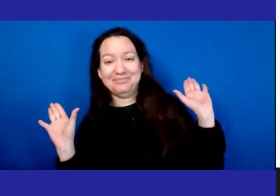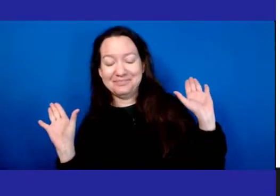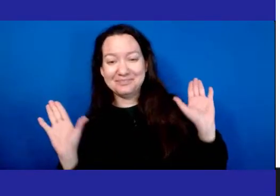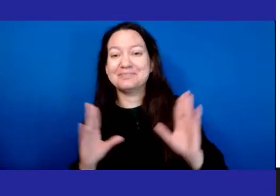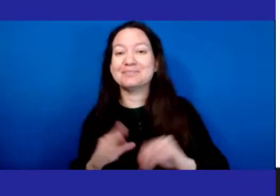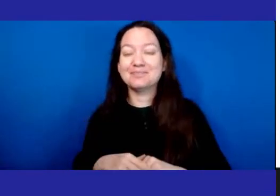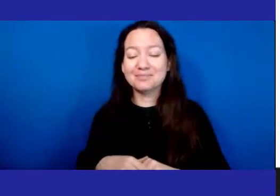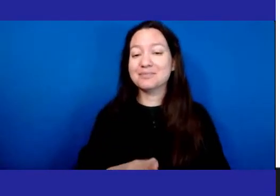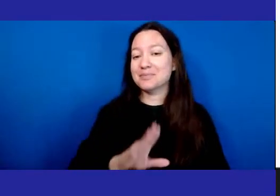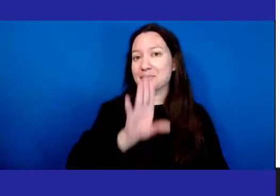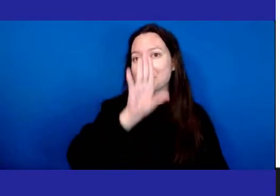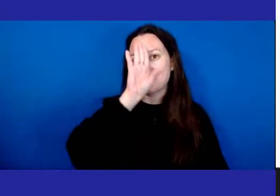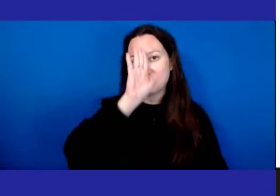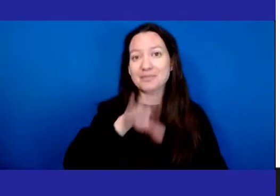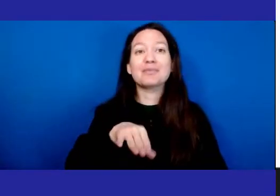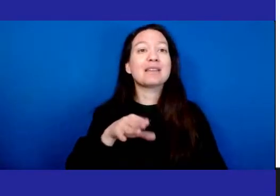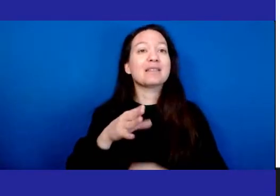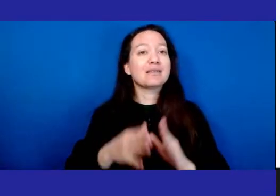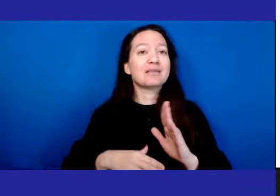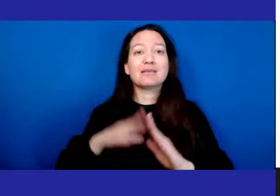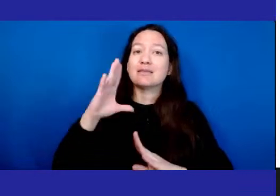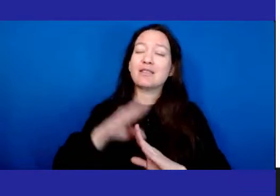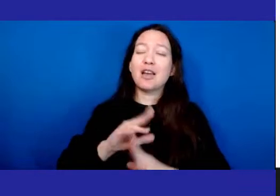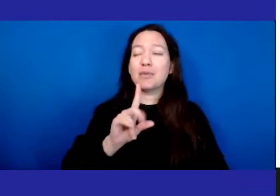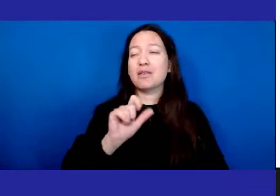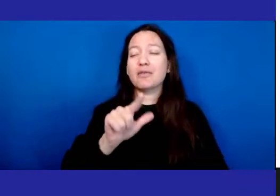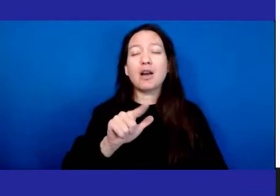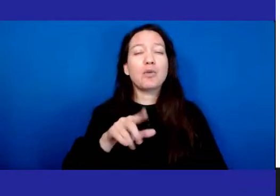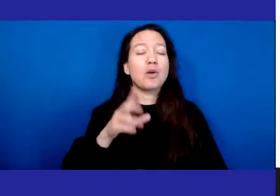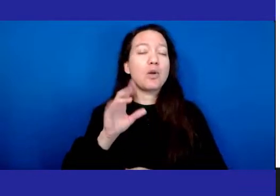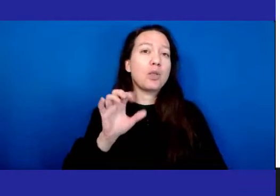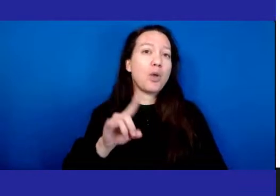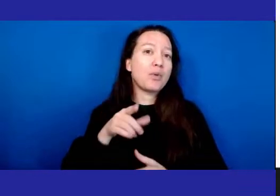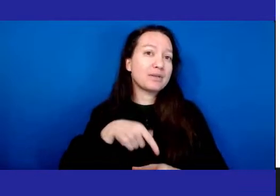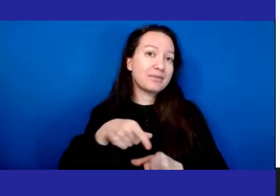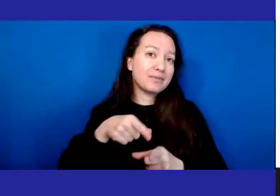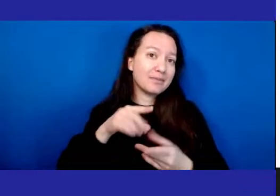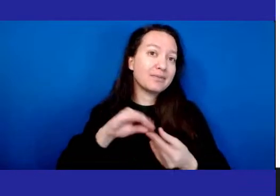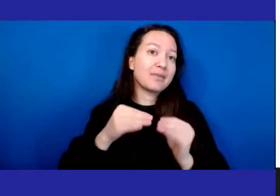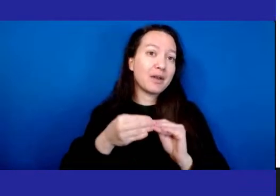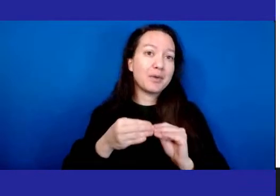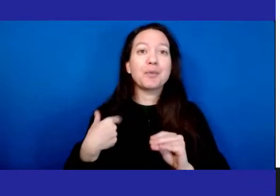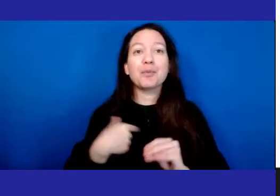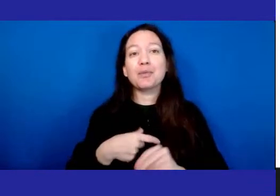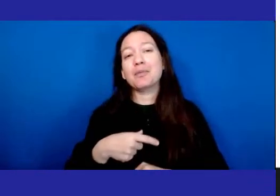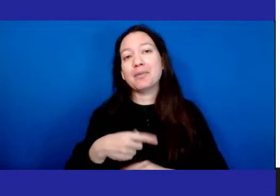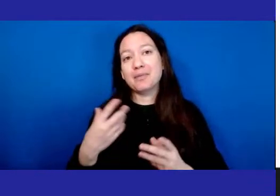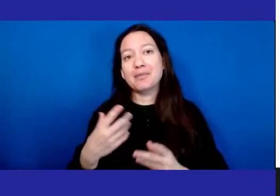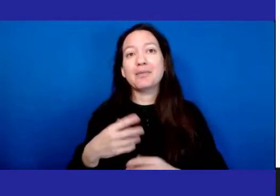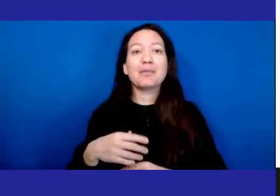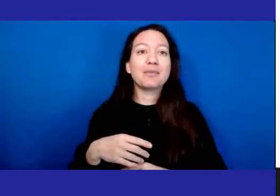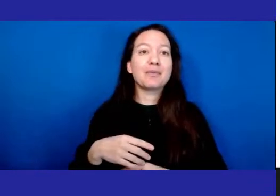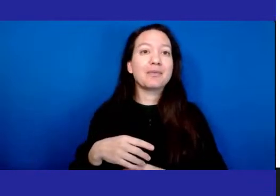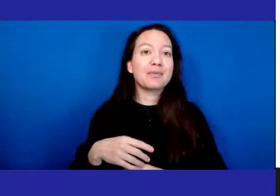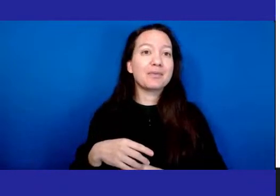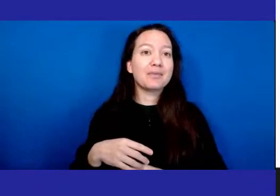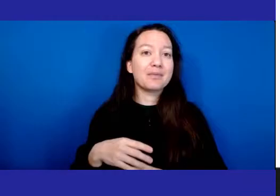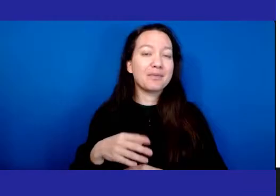some of the highest viral load suppression rates, particularly at Gouverneur, where Right. I'm privileged to practice. So,